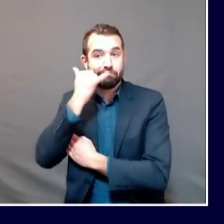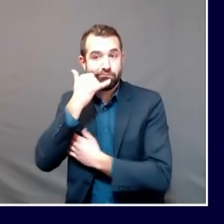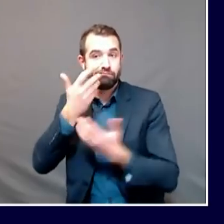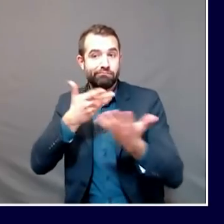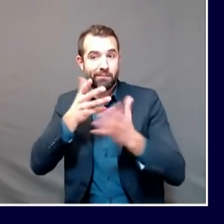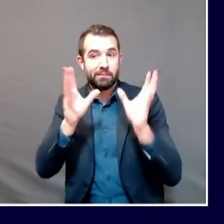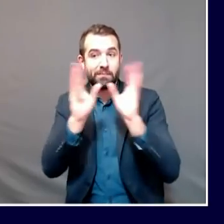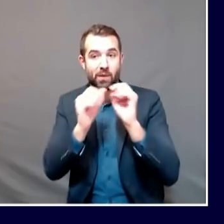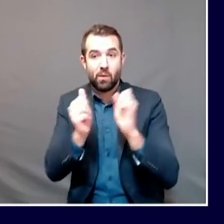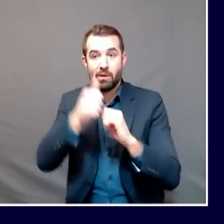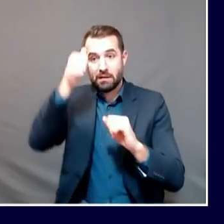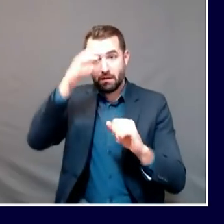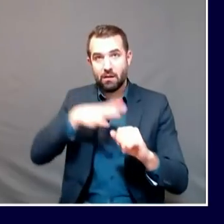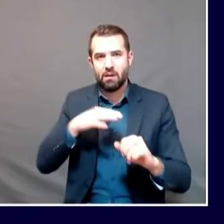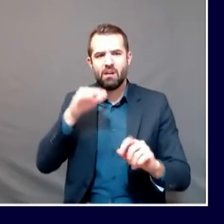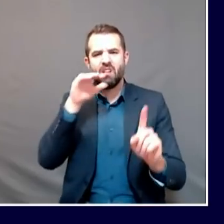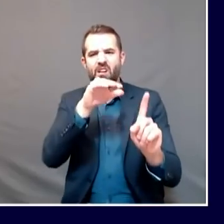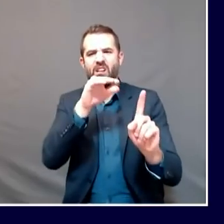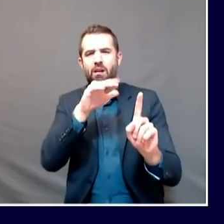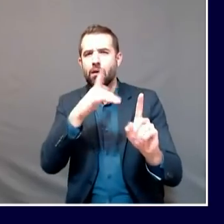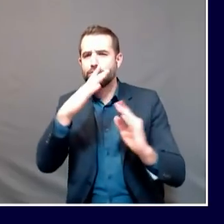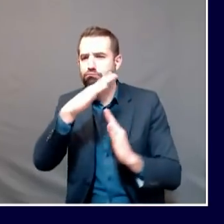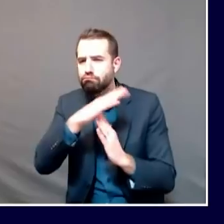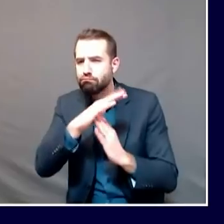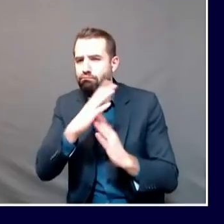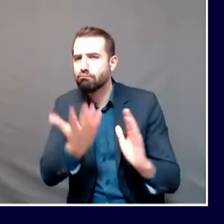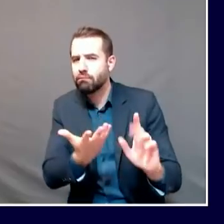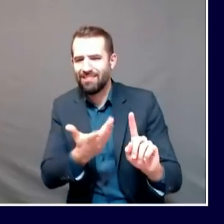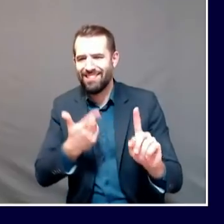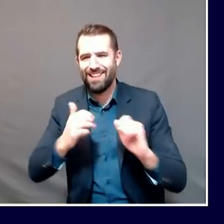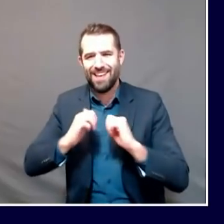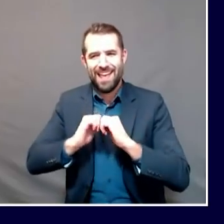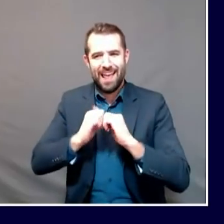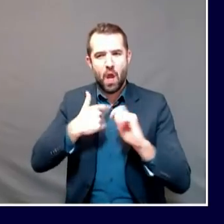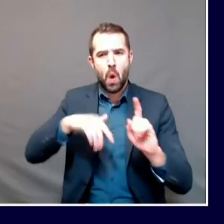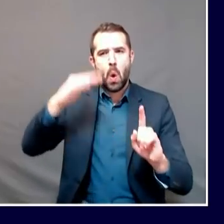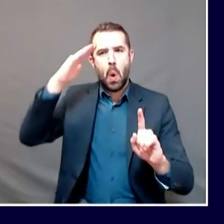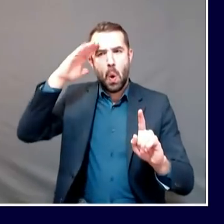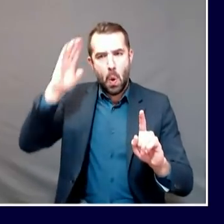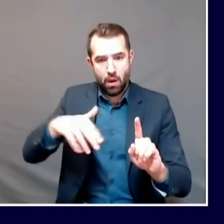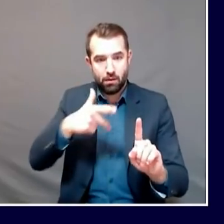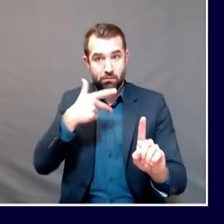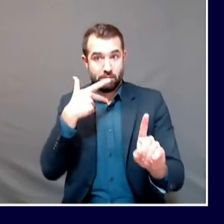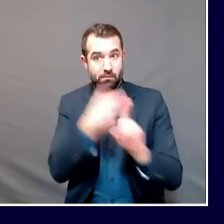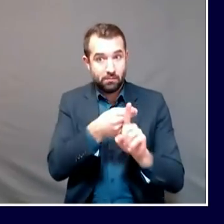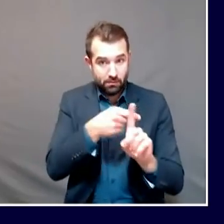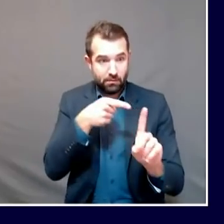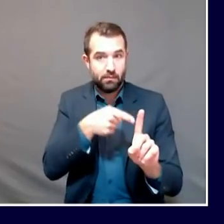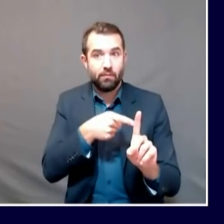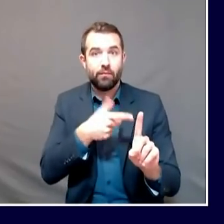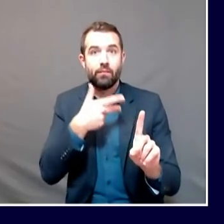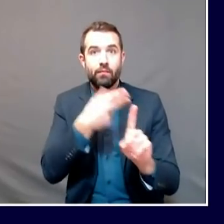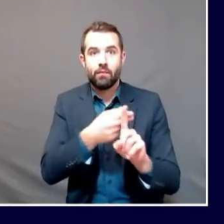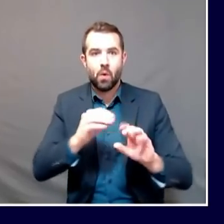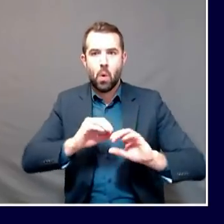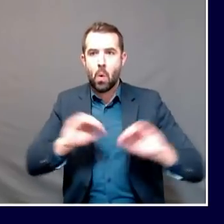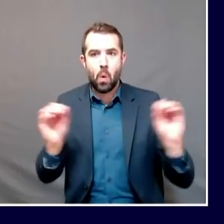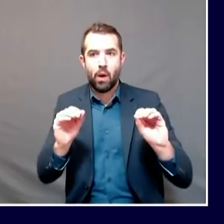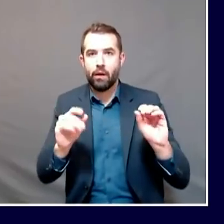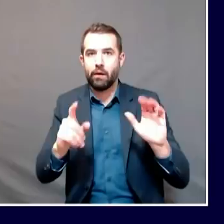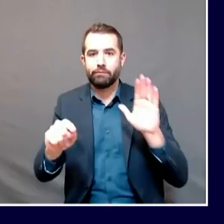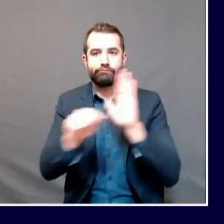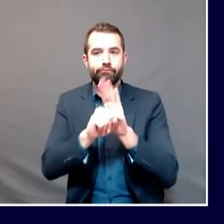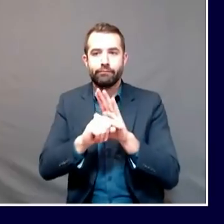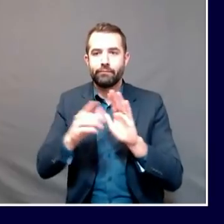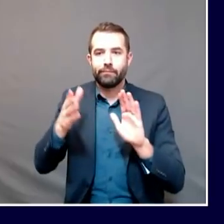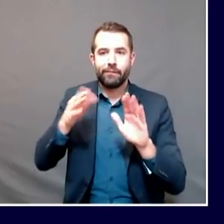the long-term safety? How do we know that it's safe in the long run? And so let me first start